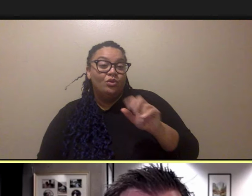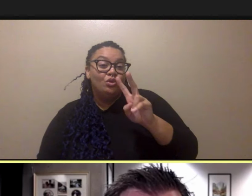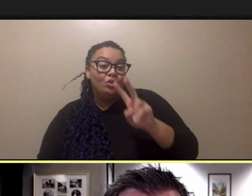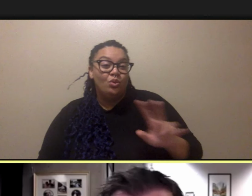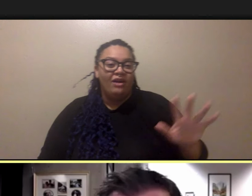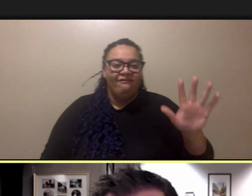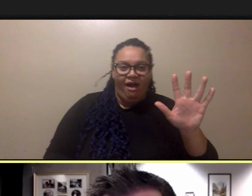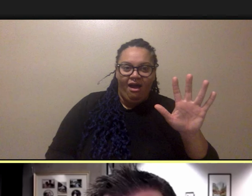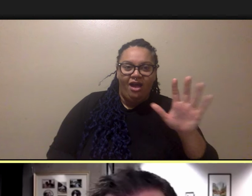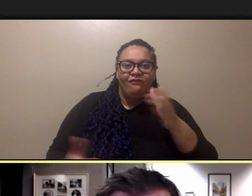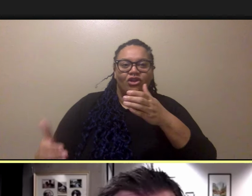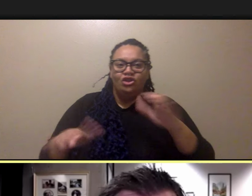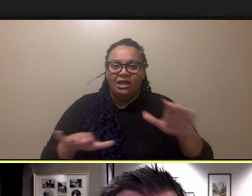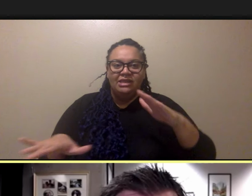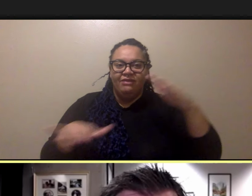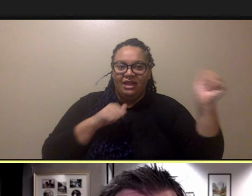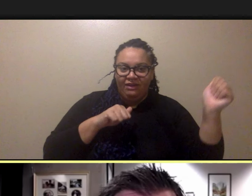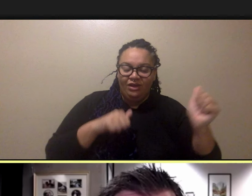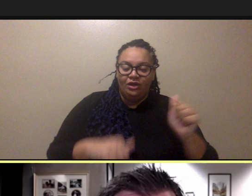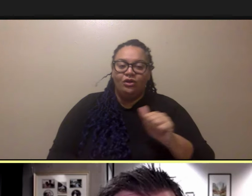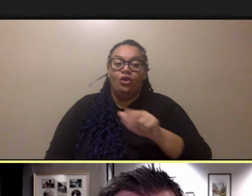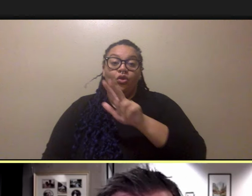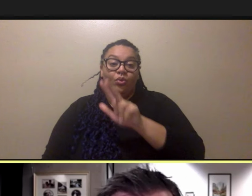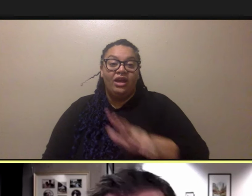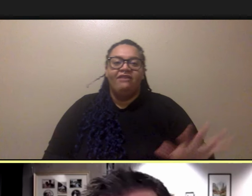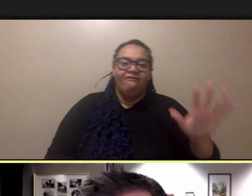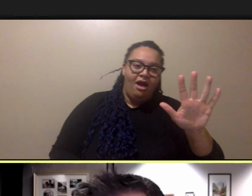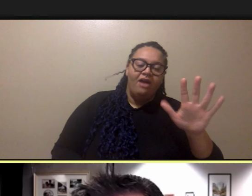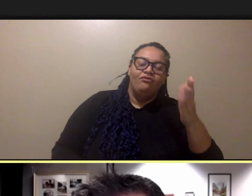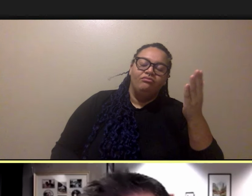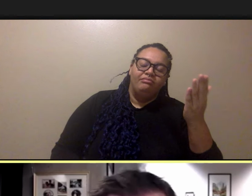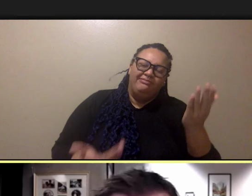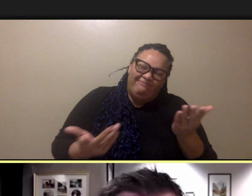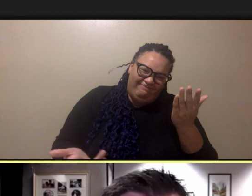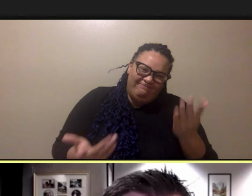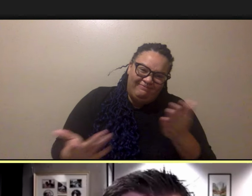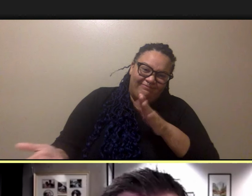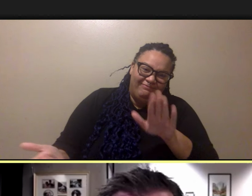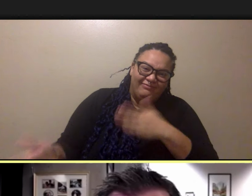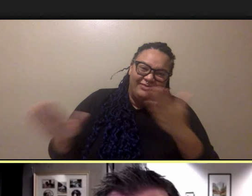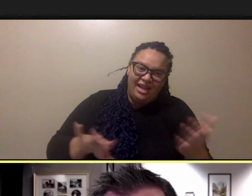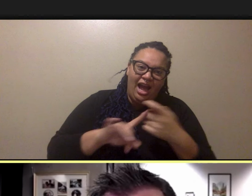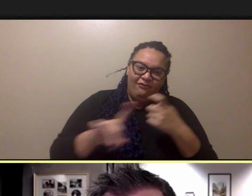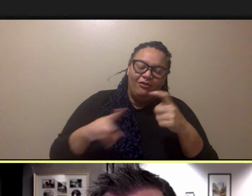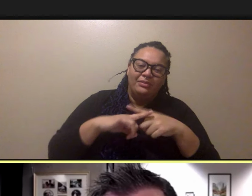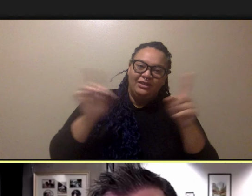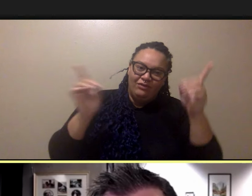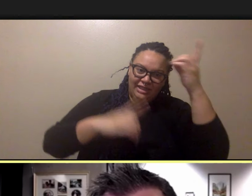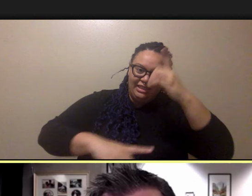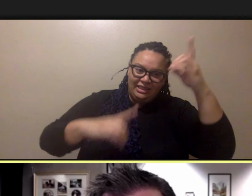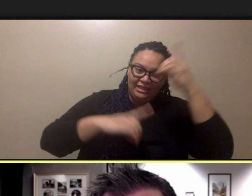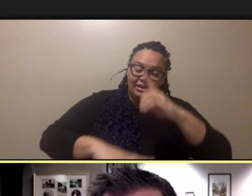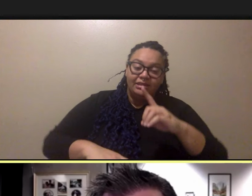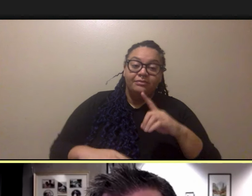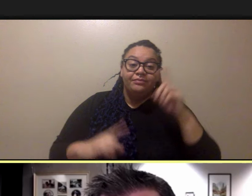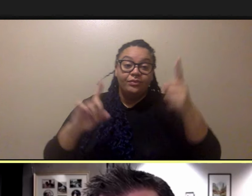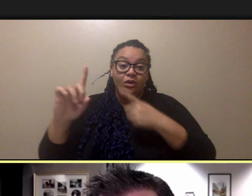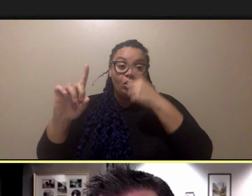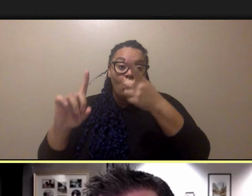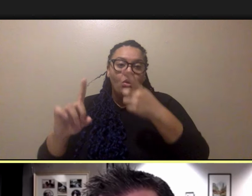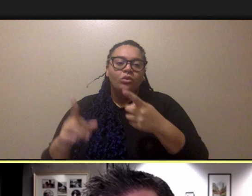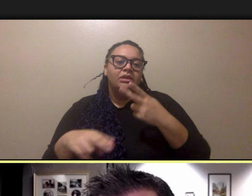2 out of 5. About 3 out of 5 of them would die from various diseases and whatnot. The goal of it, you'd sign indenture. This would